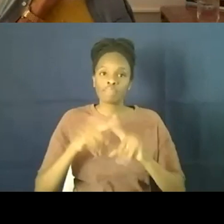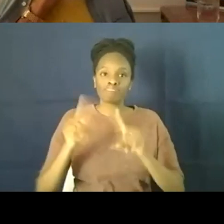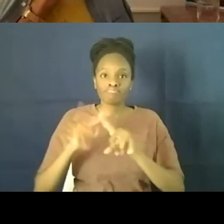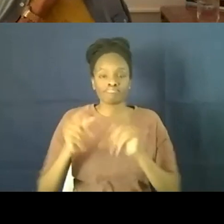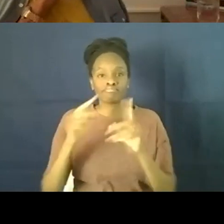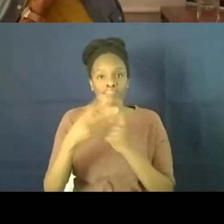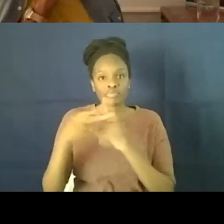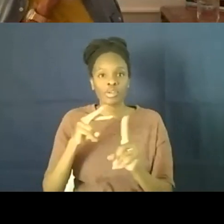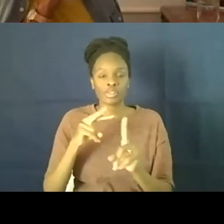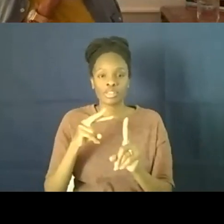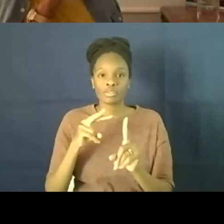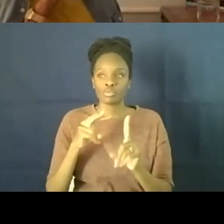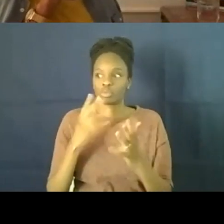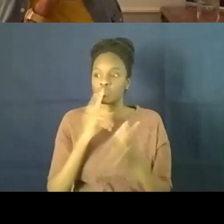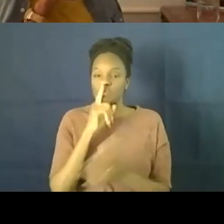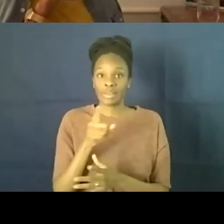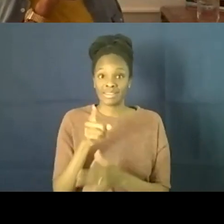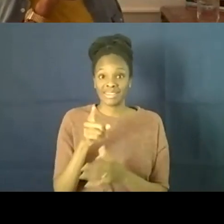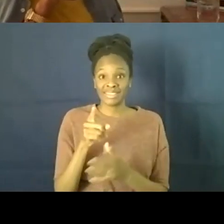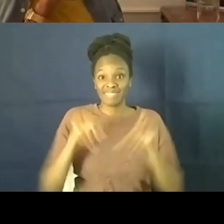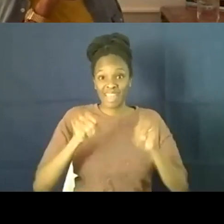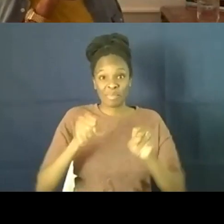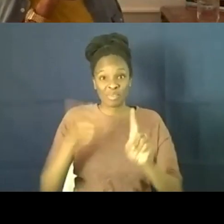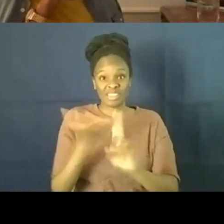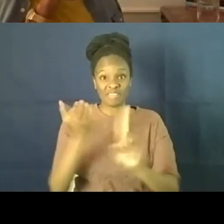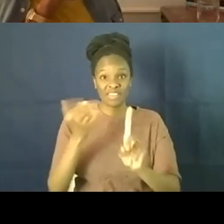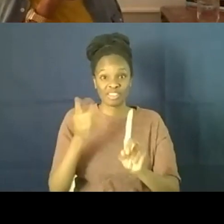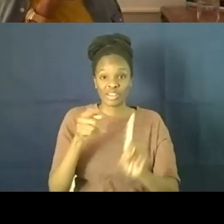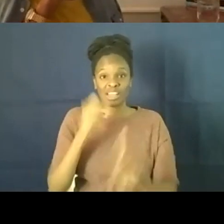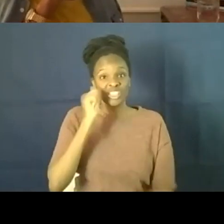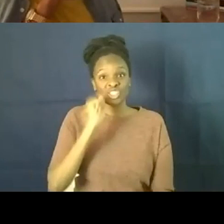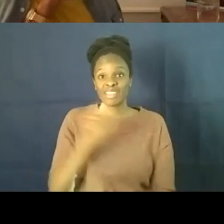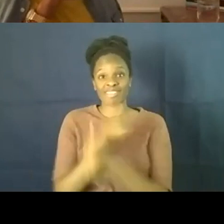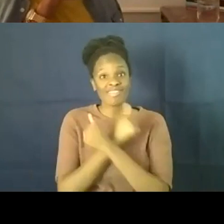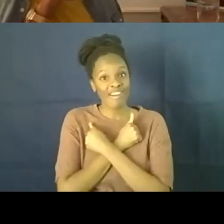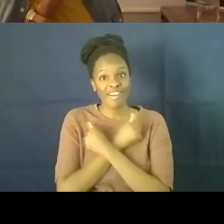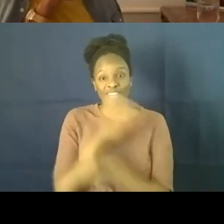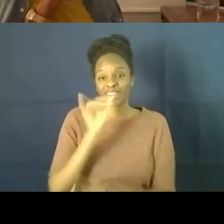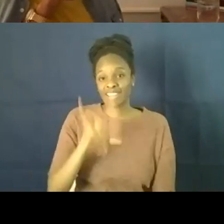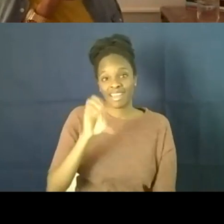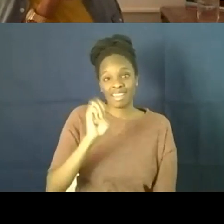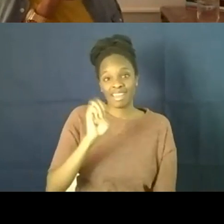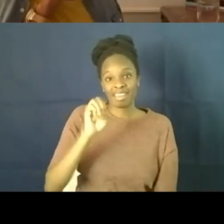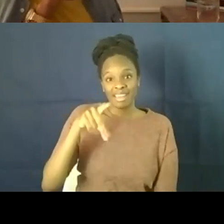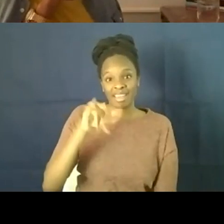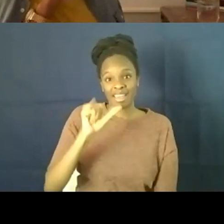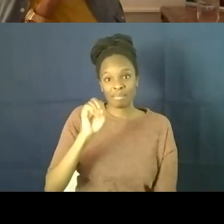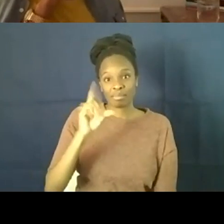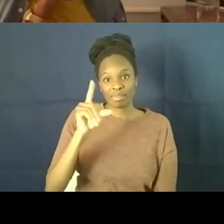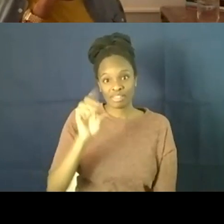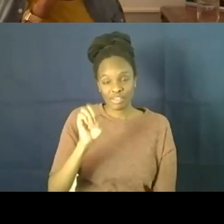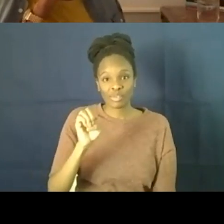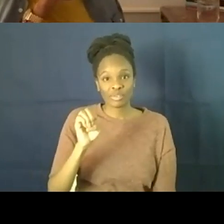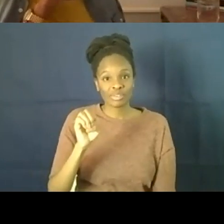were able to sway her. And I think Justin, loves the episode. And she loves the episode, and I think that is great for all the, you know, aspiring showrunners out there. I think that